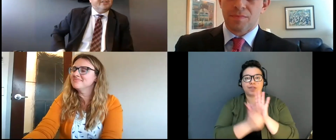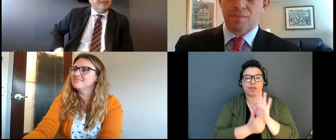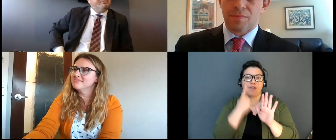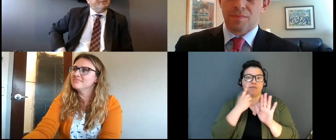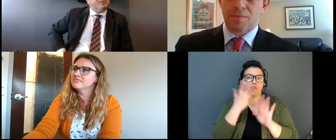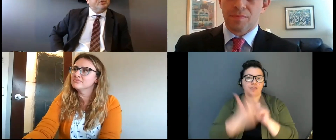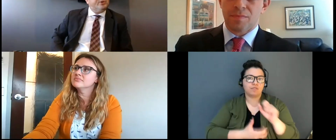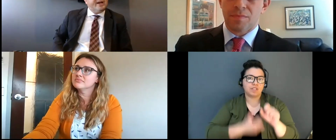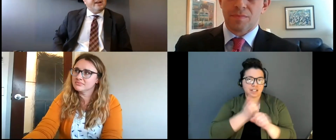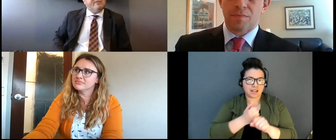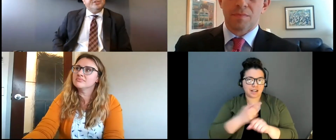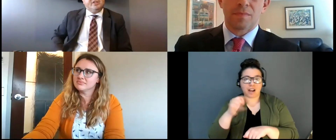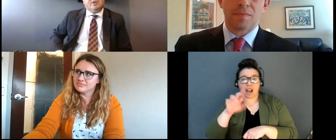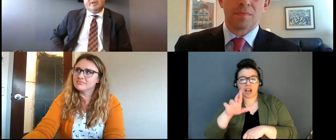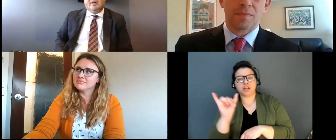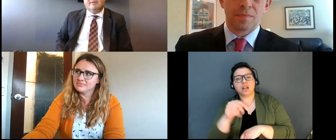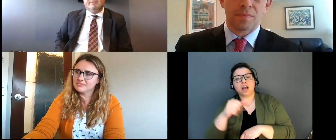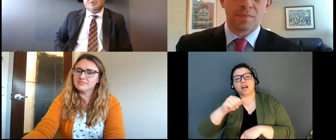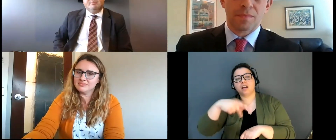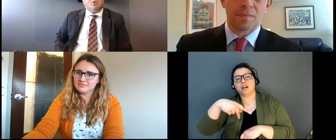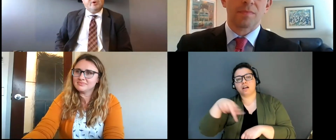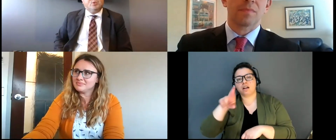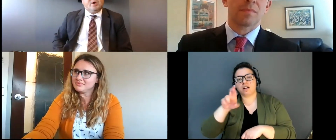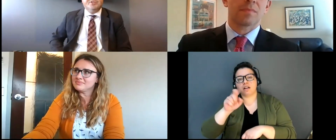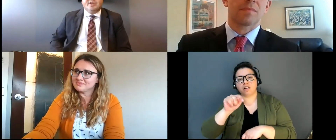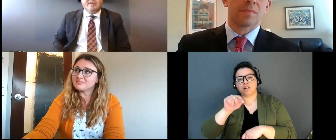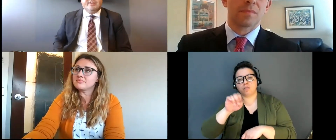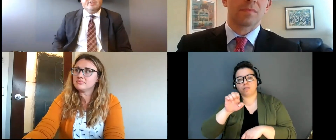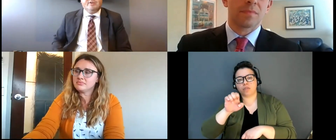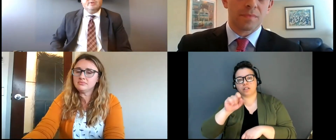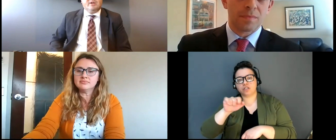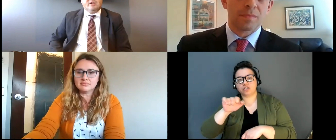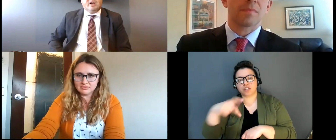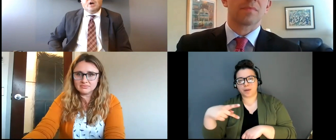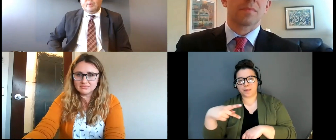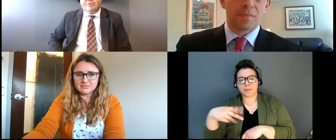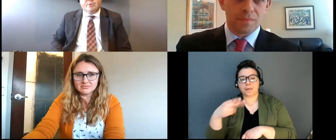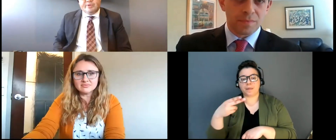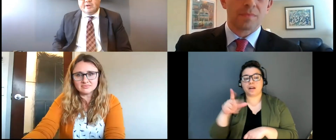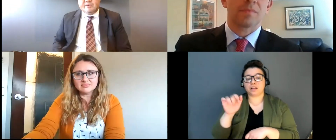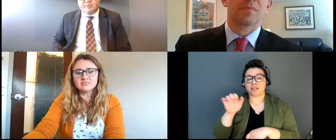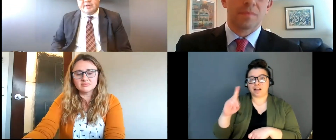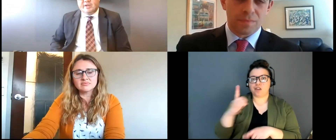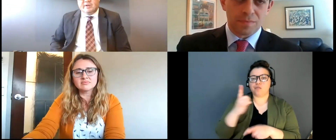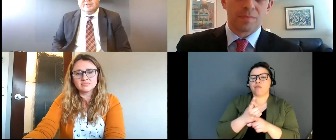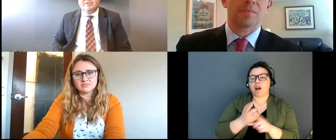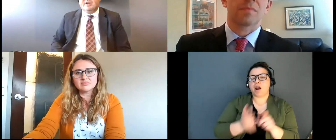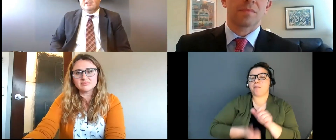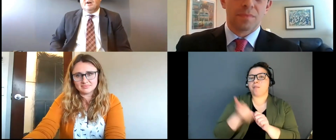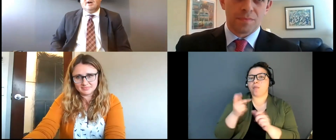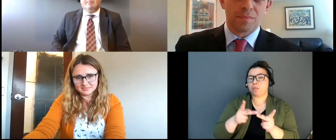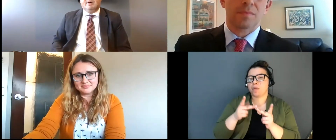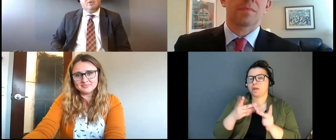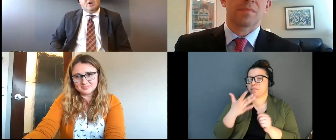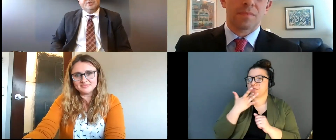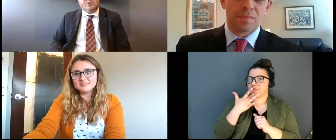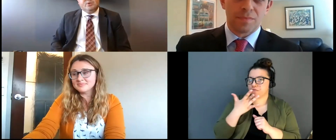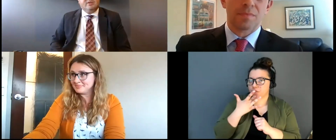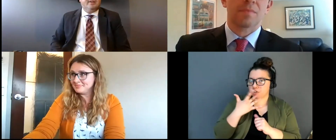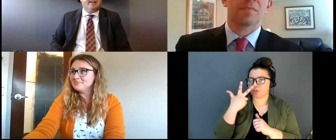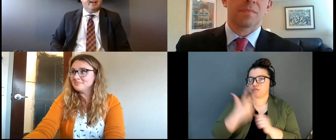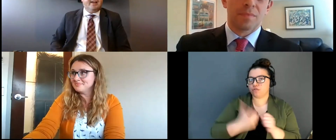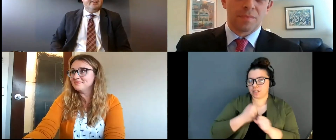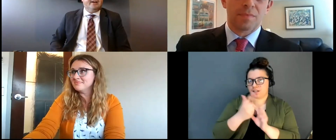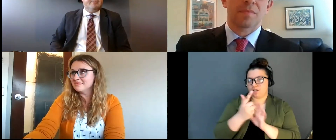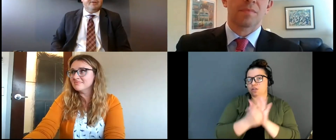Only about a dozen people do that every single year. Most employers want to see that you went through 3 years of law